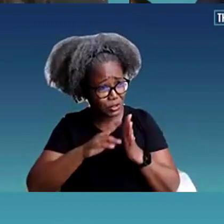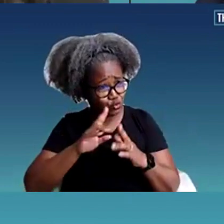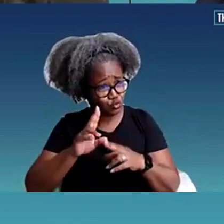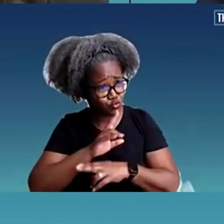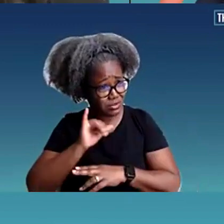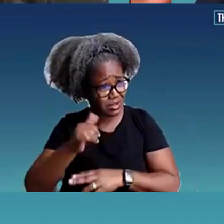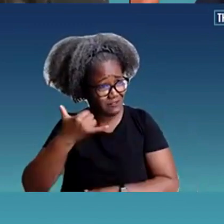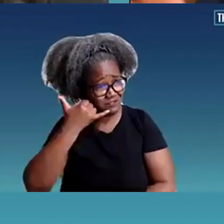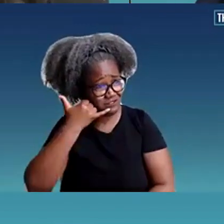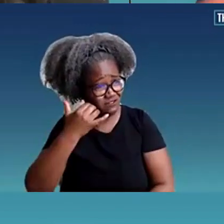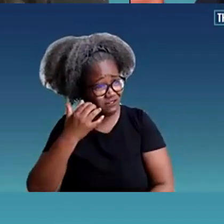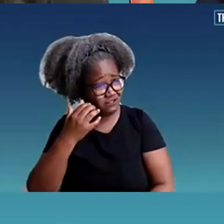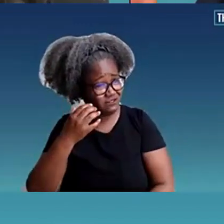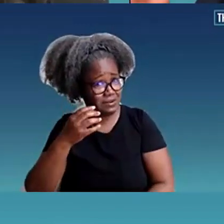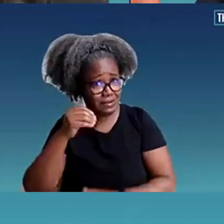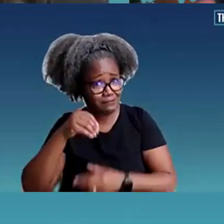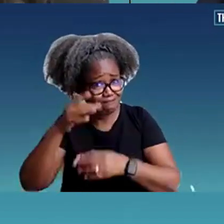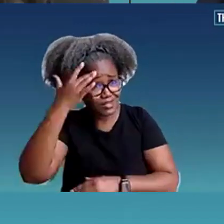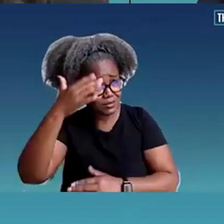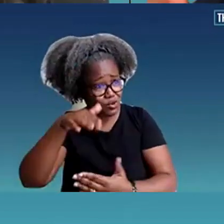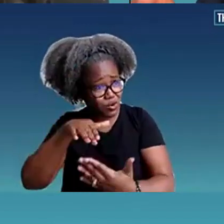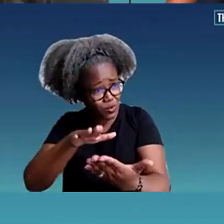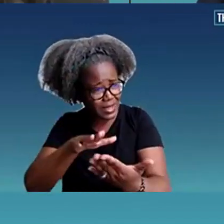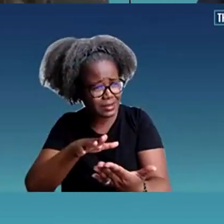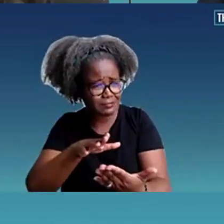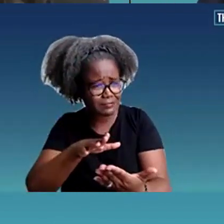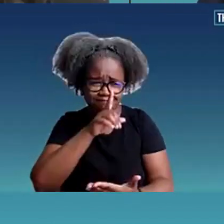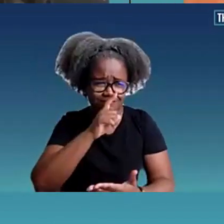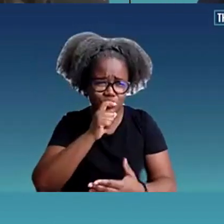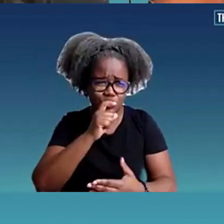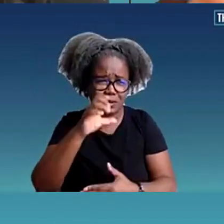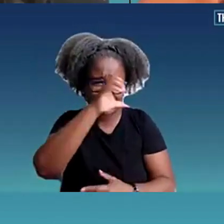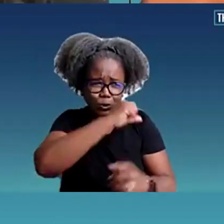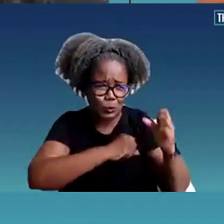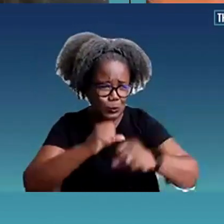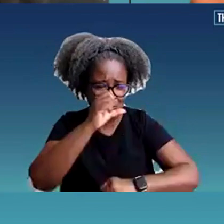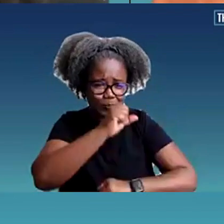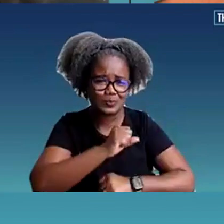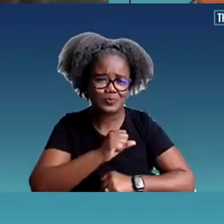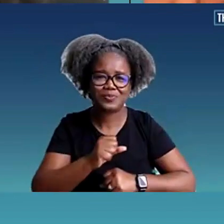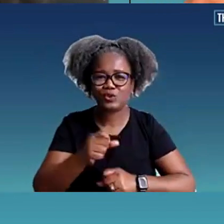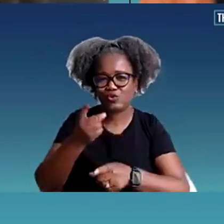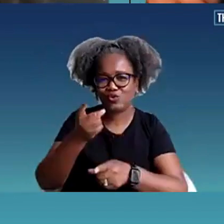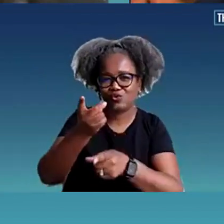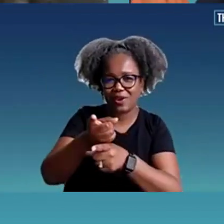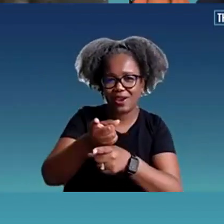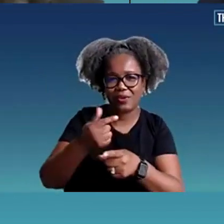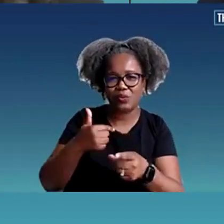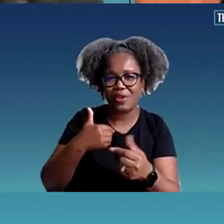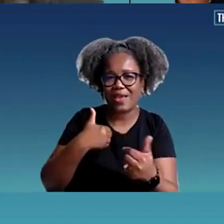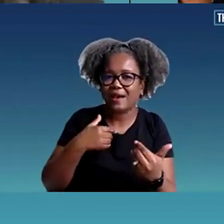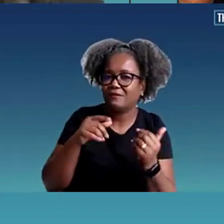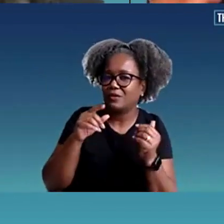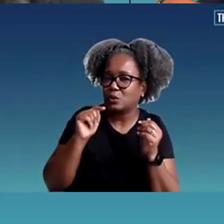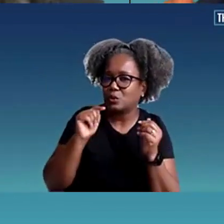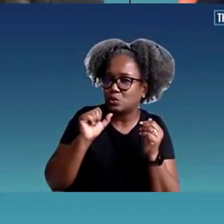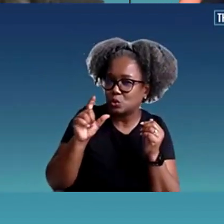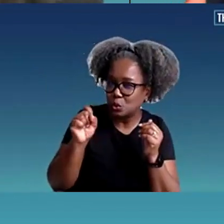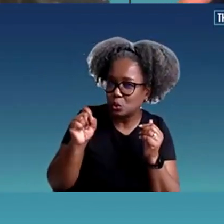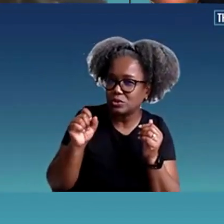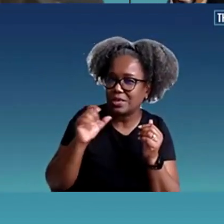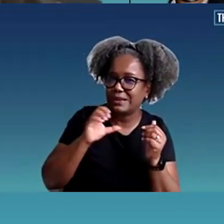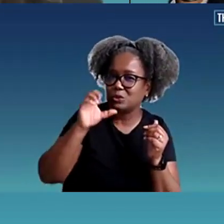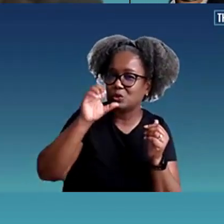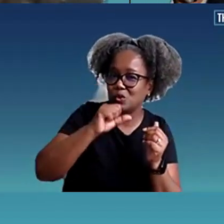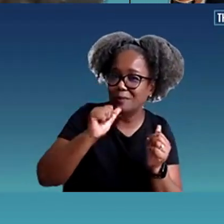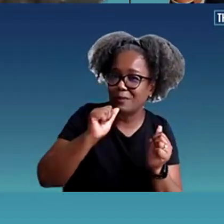has a smartphone. So a great point. Again, tools and things we got to use. Okay, so let's go back to my original question. Sure. Practical.